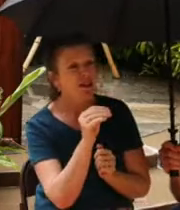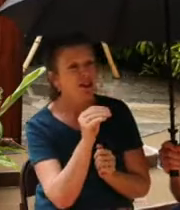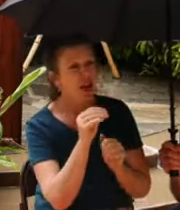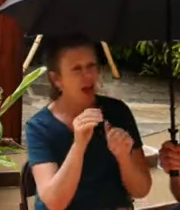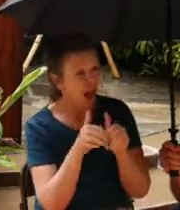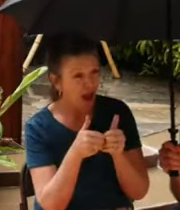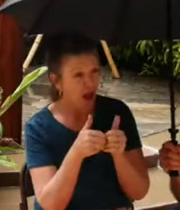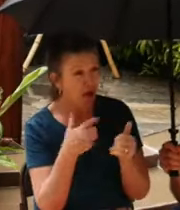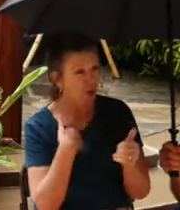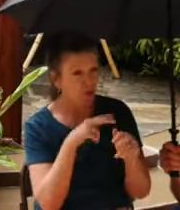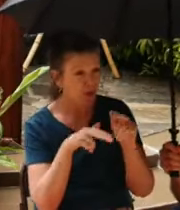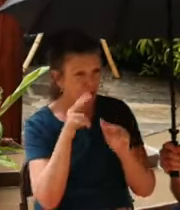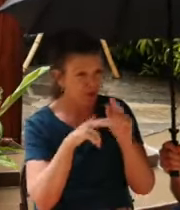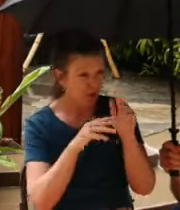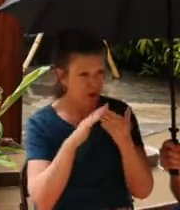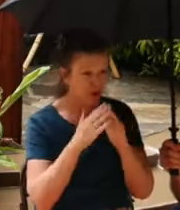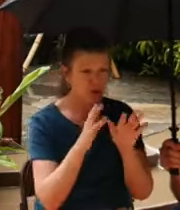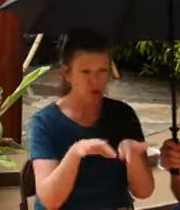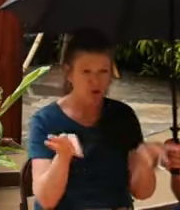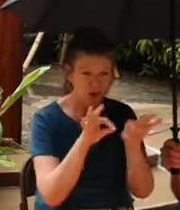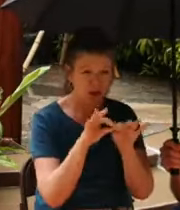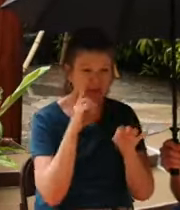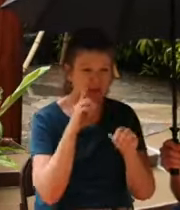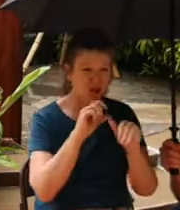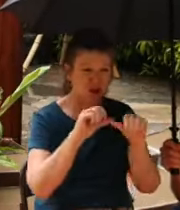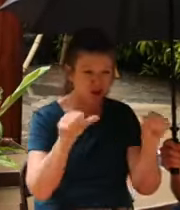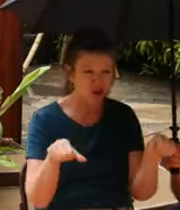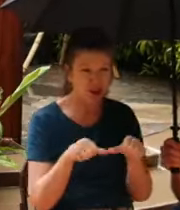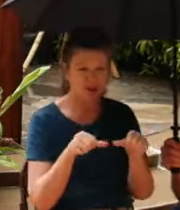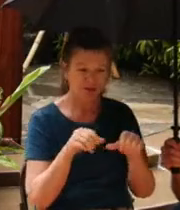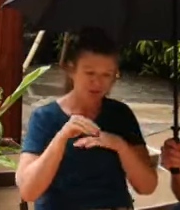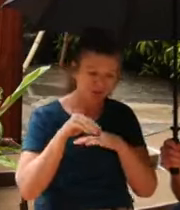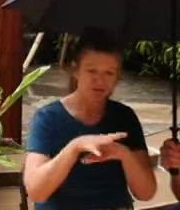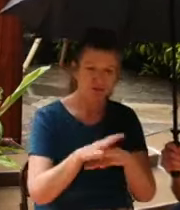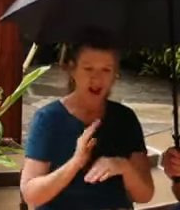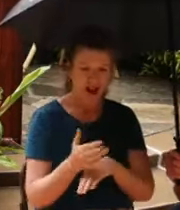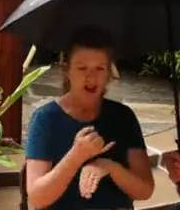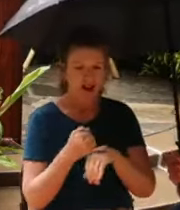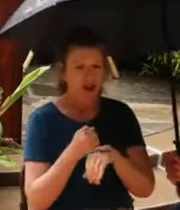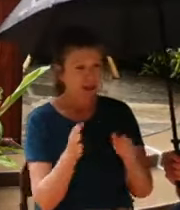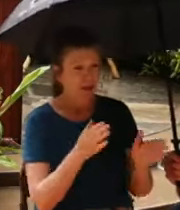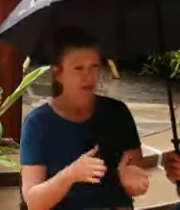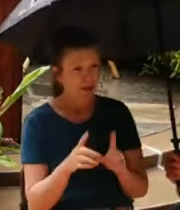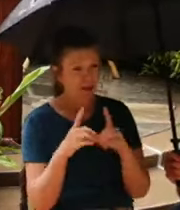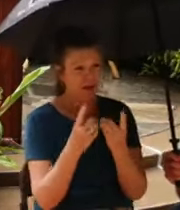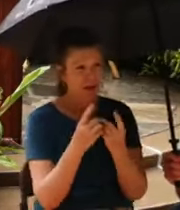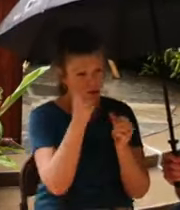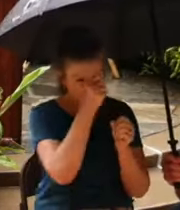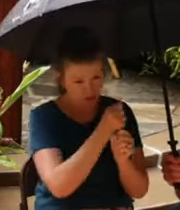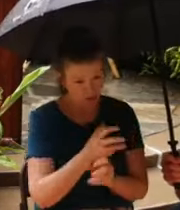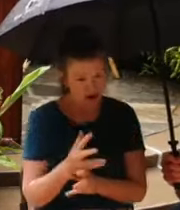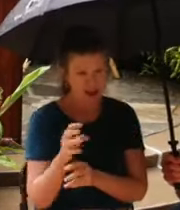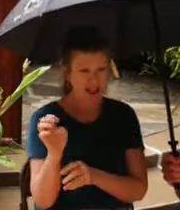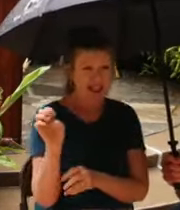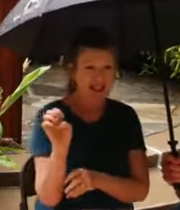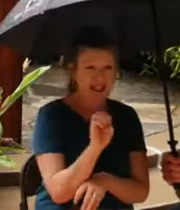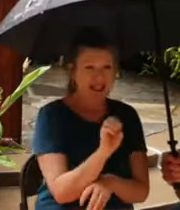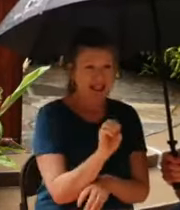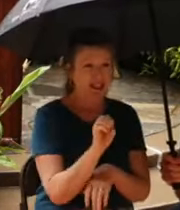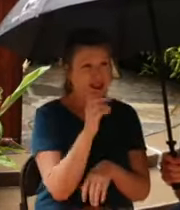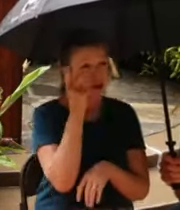Where and how we build communities is critical to shaping our island. Our planning department is preparing the East Kauai Community